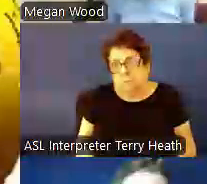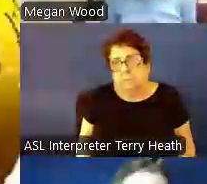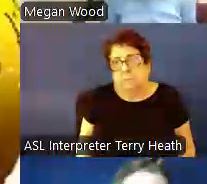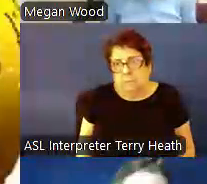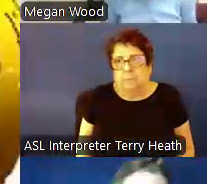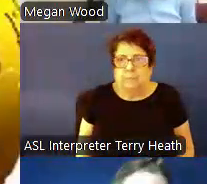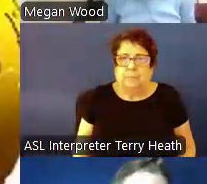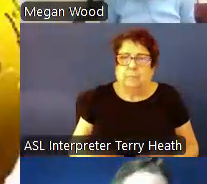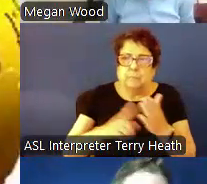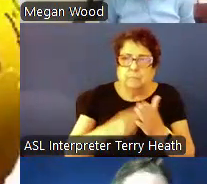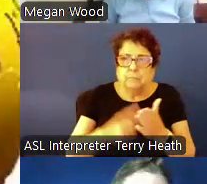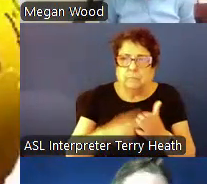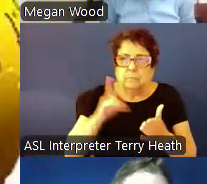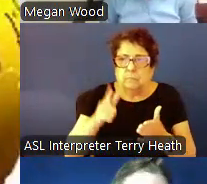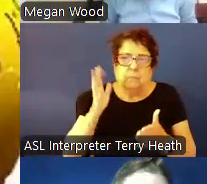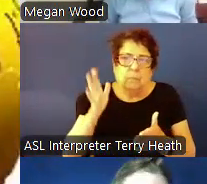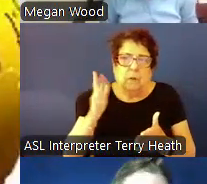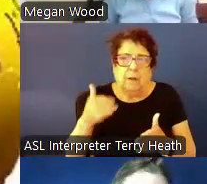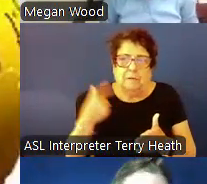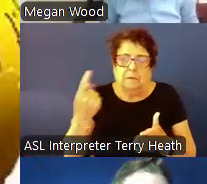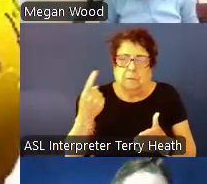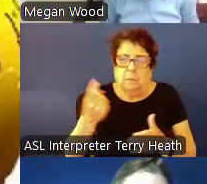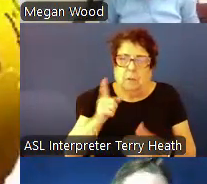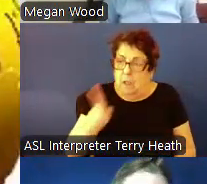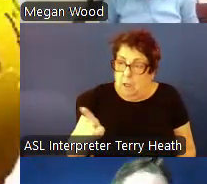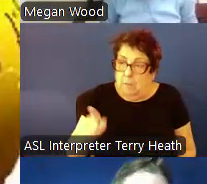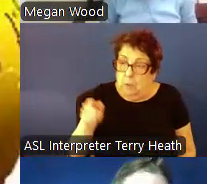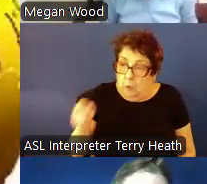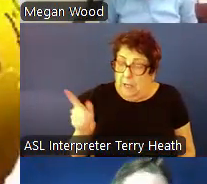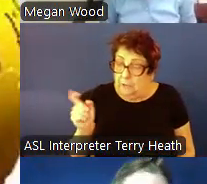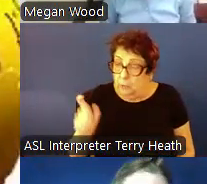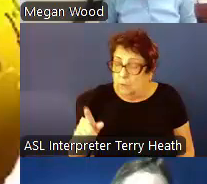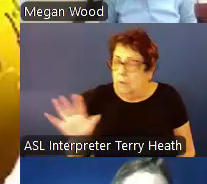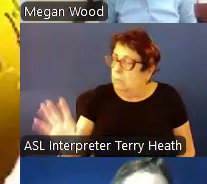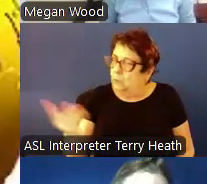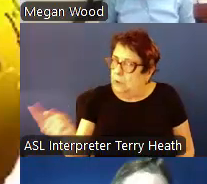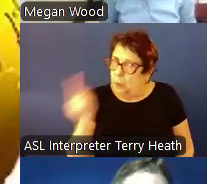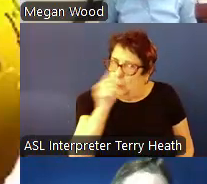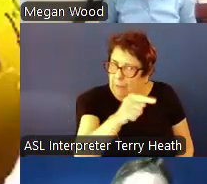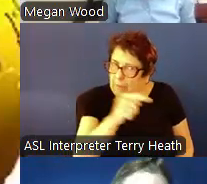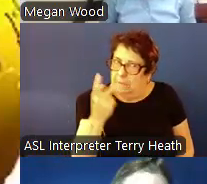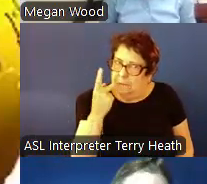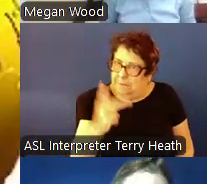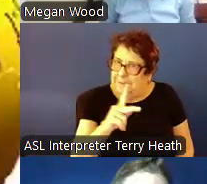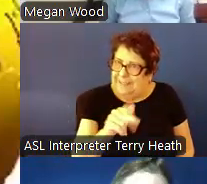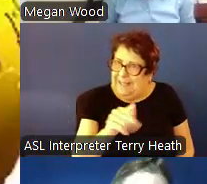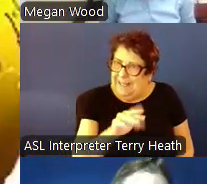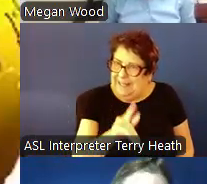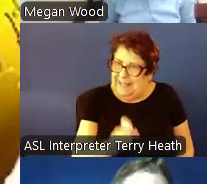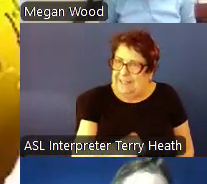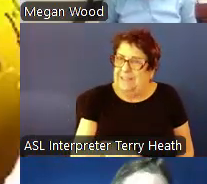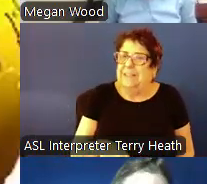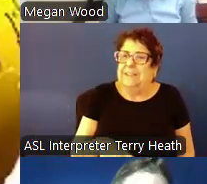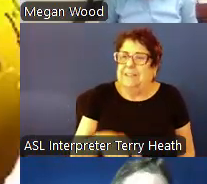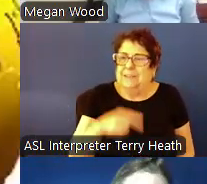that comes to her to ask a question, and she'll be like, oh, you need to go down the hallway to see Katie. And she's from CCSI, and she can help you with